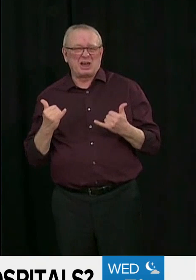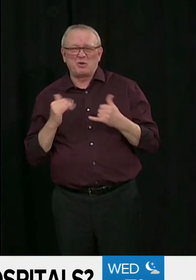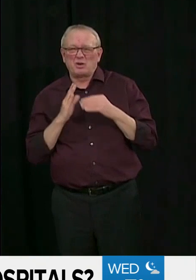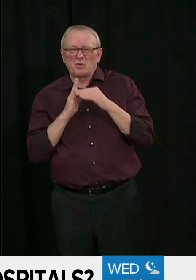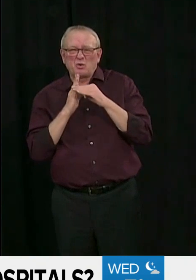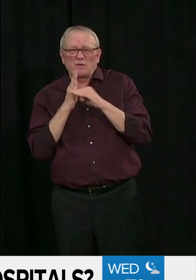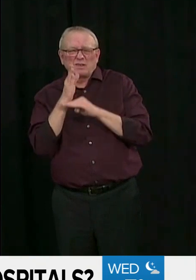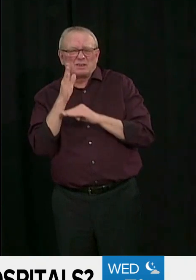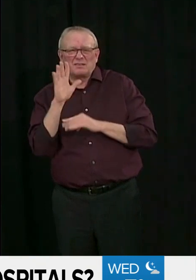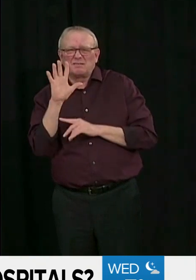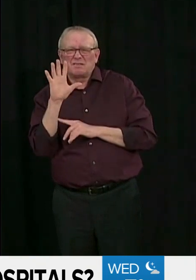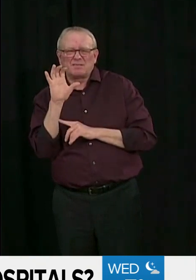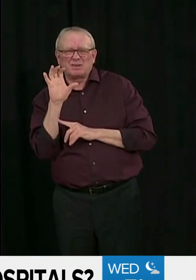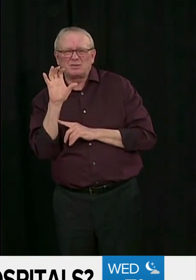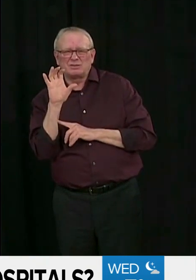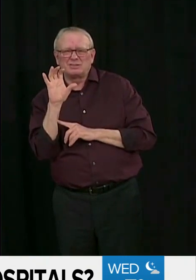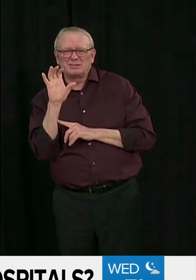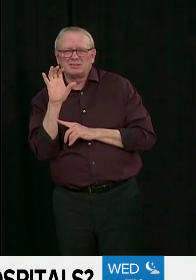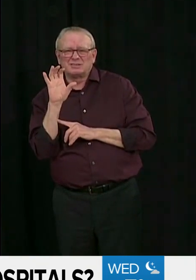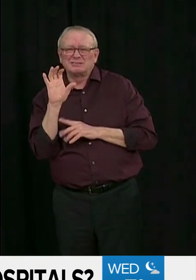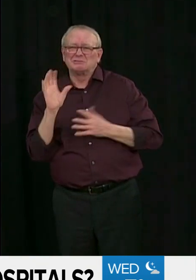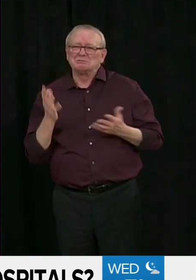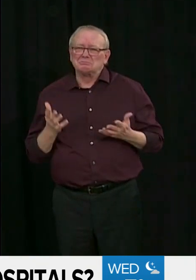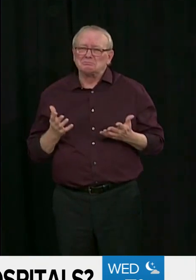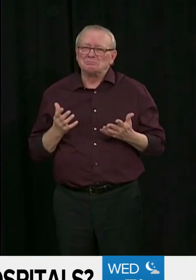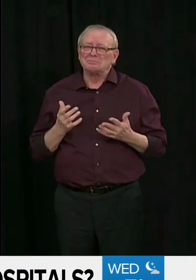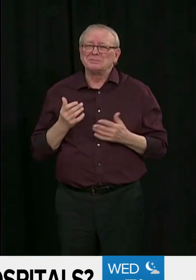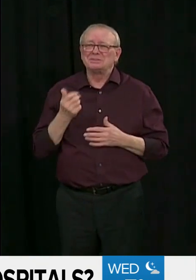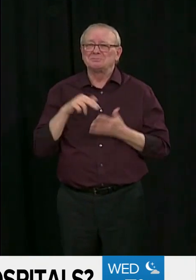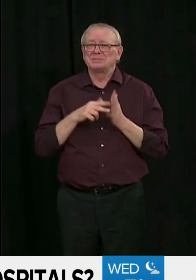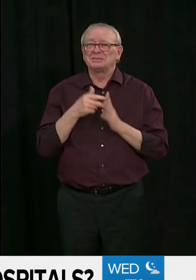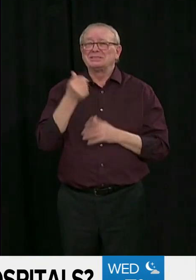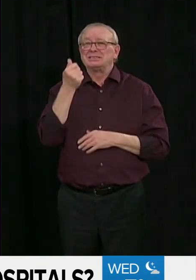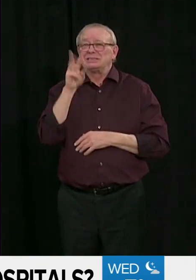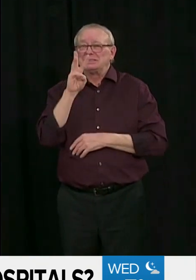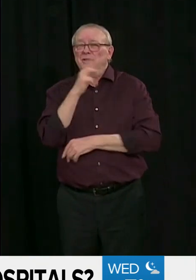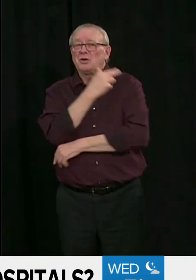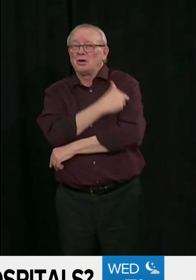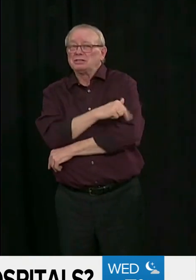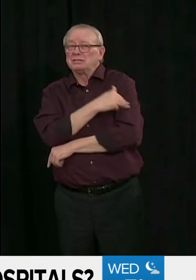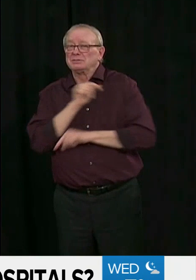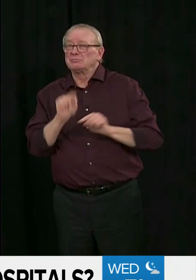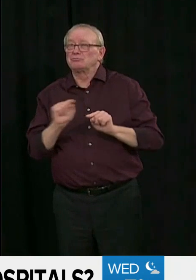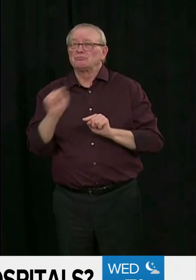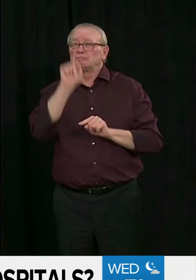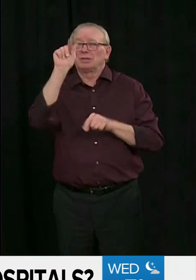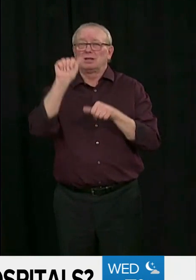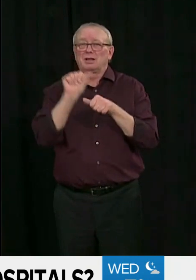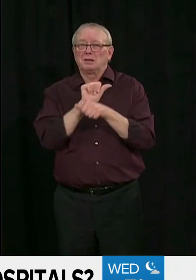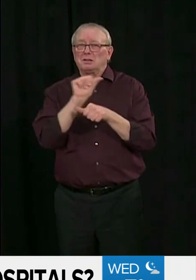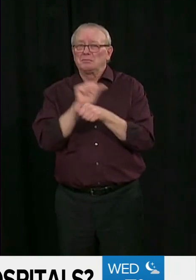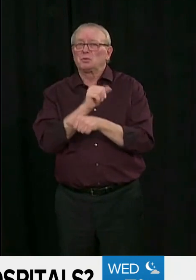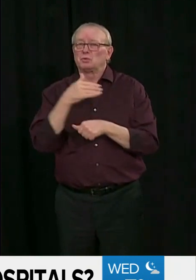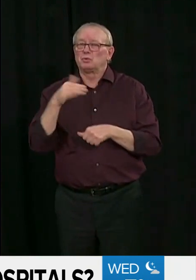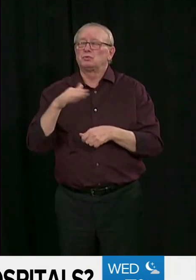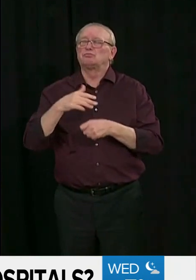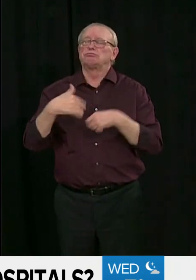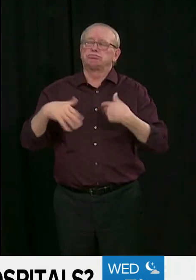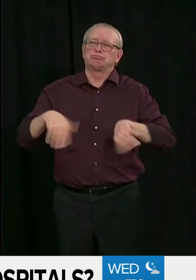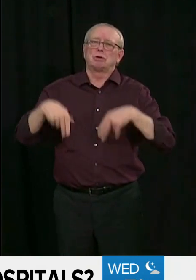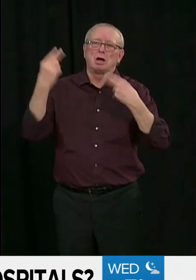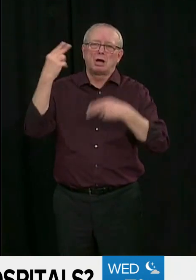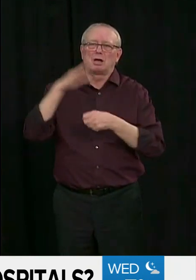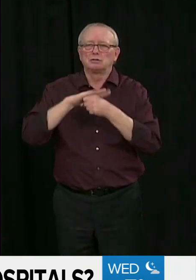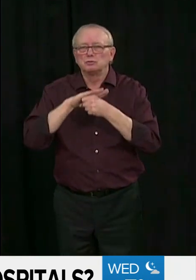about 16 hospitals under significant stress right now, and a lot of healthcare workers are exhausted, the reality is that we have and